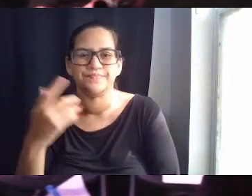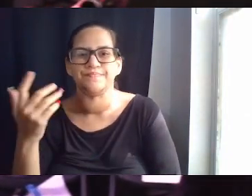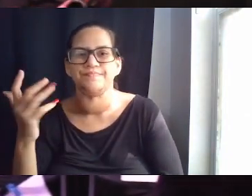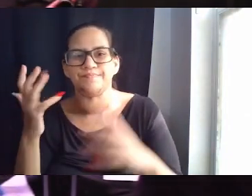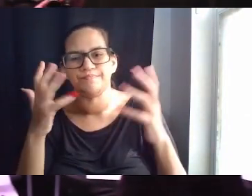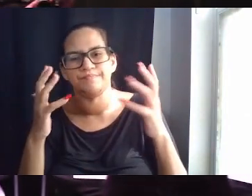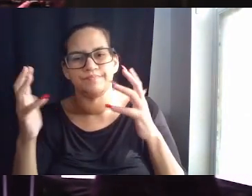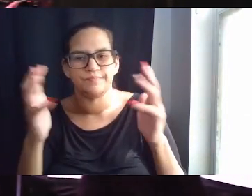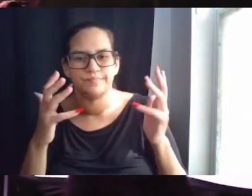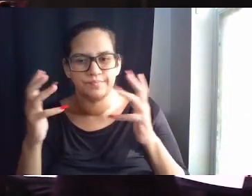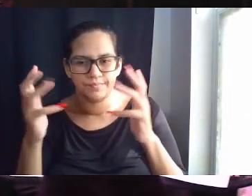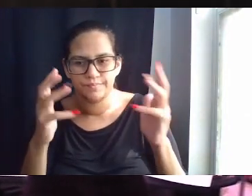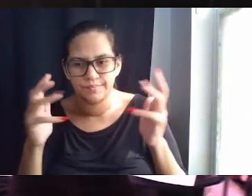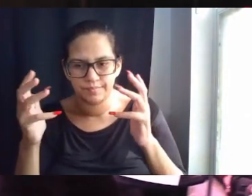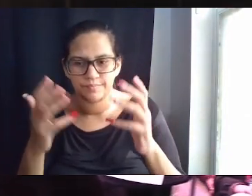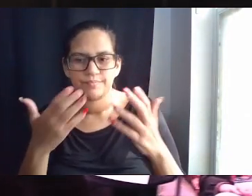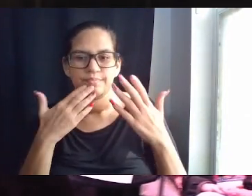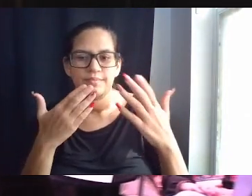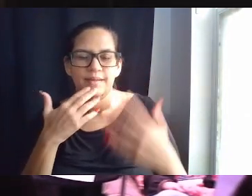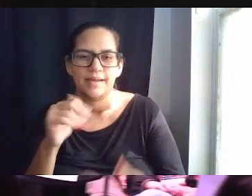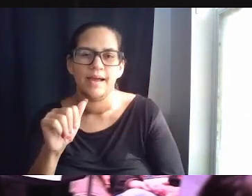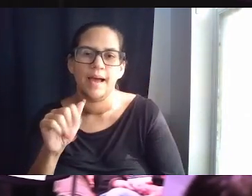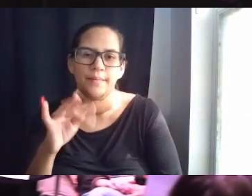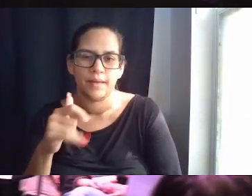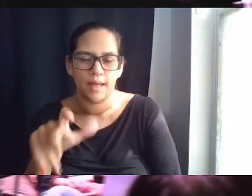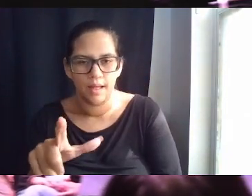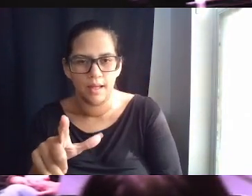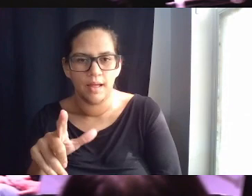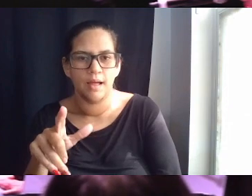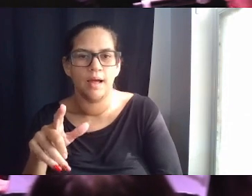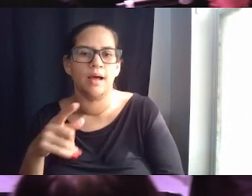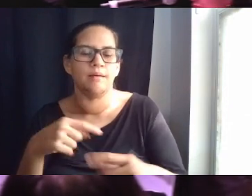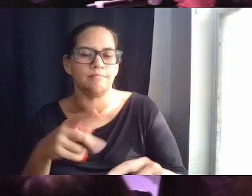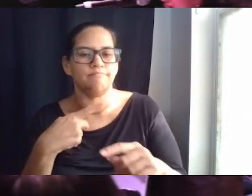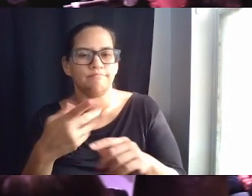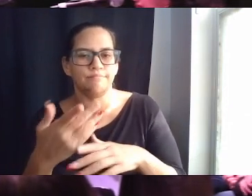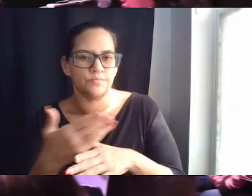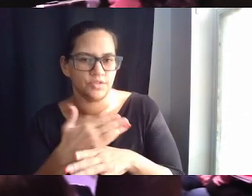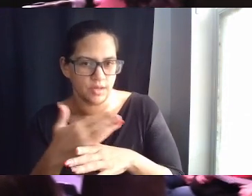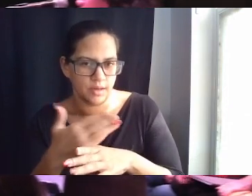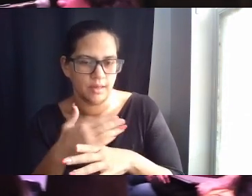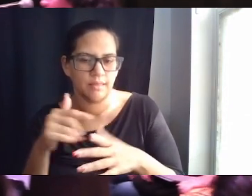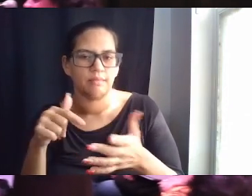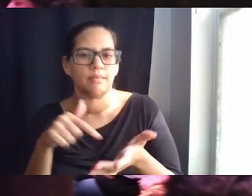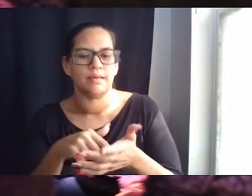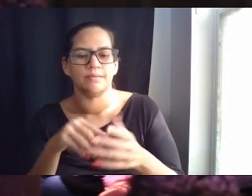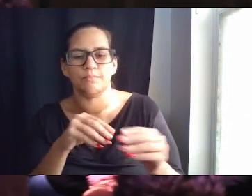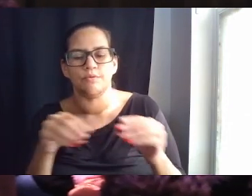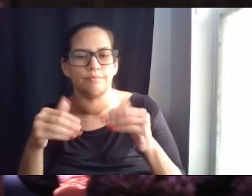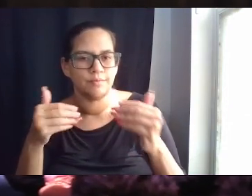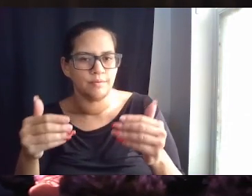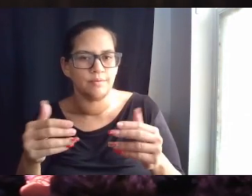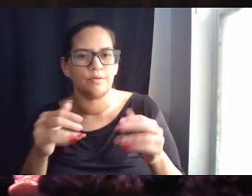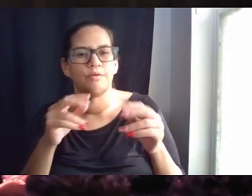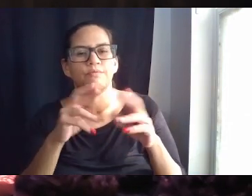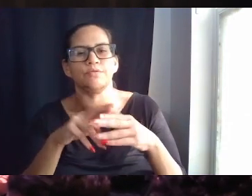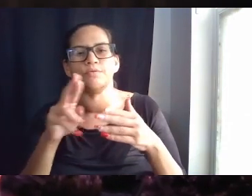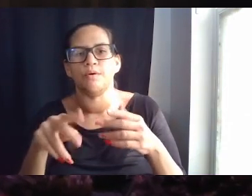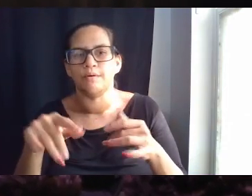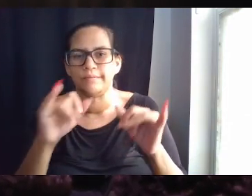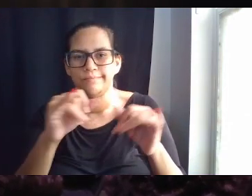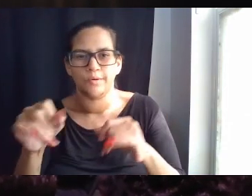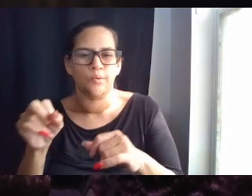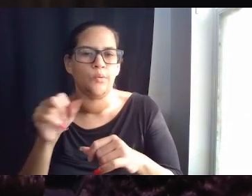Thanks, Abigail. As Abigail and I have shared, this movement is the result of individuals with an undeniable passion for